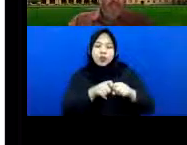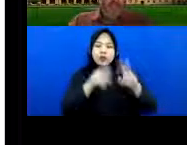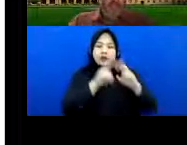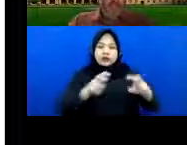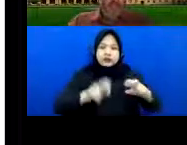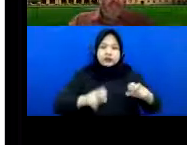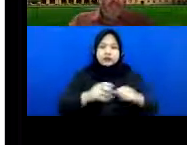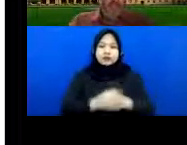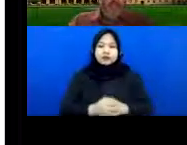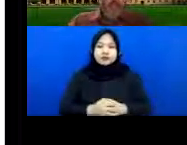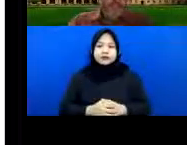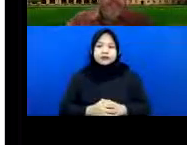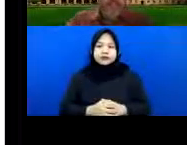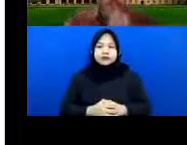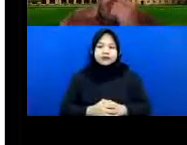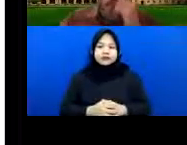aspect.